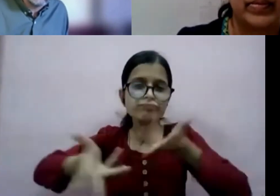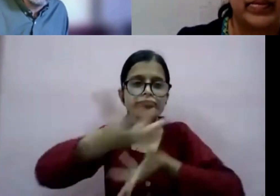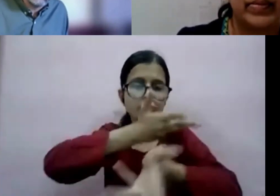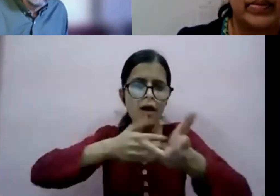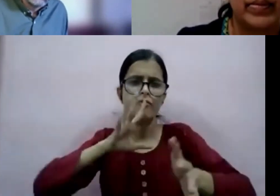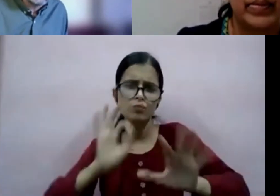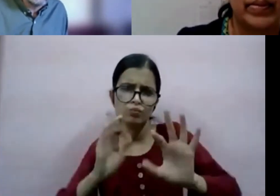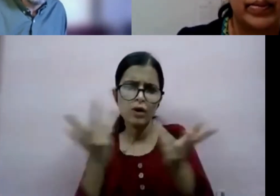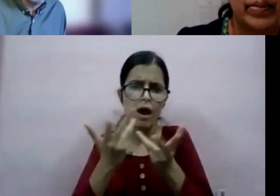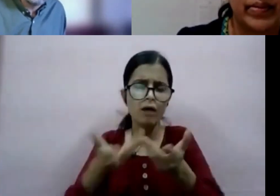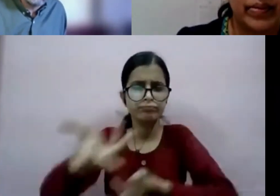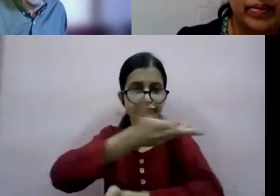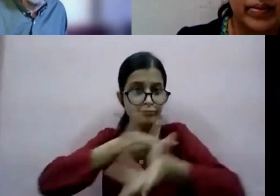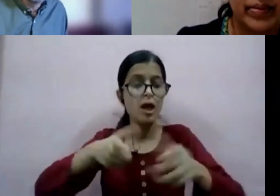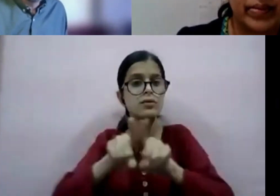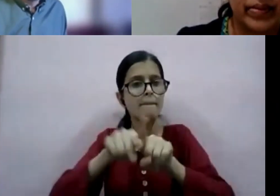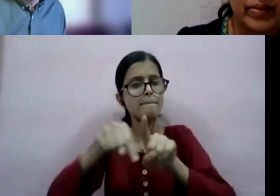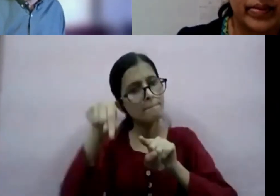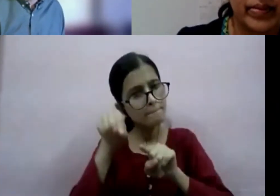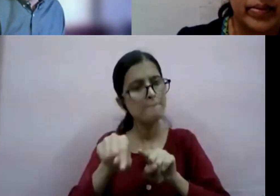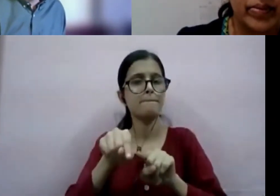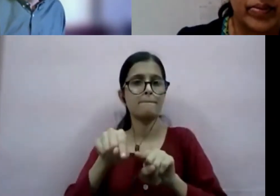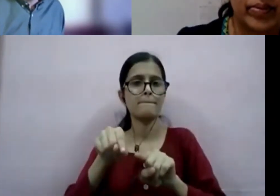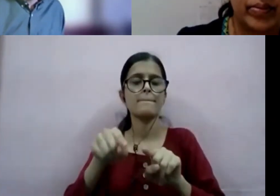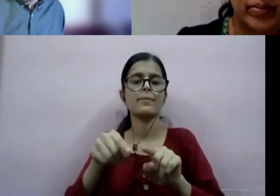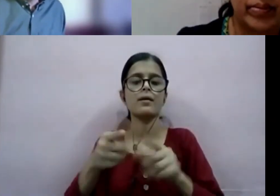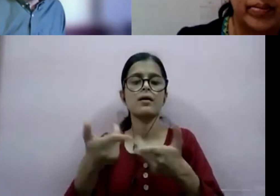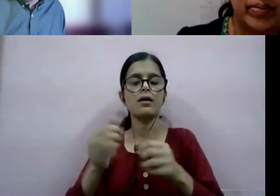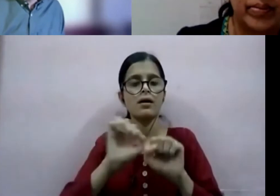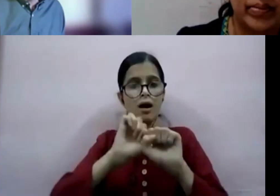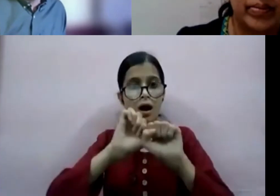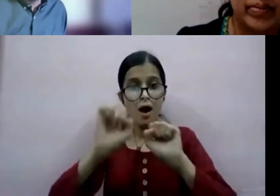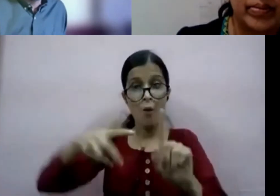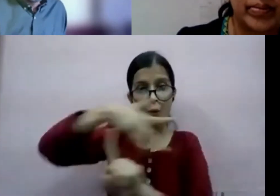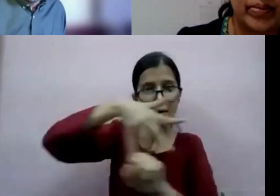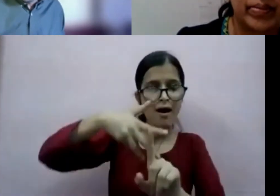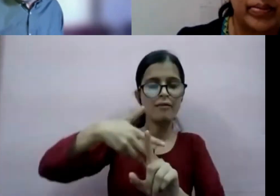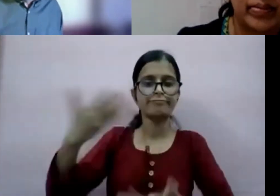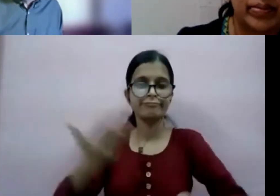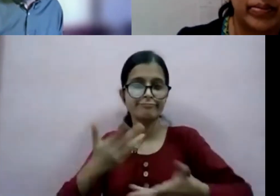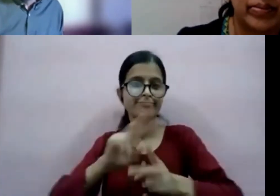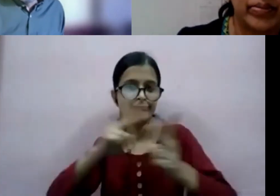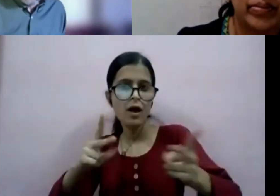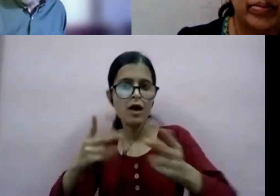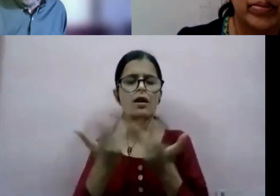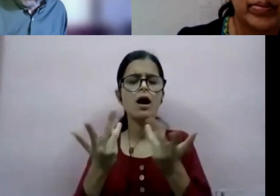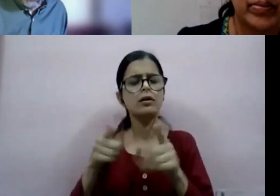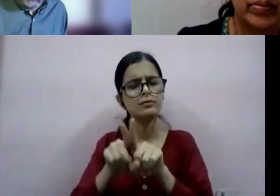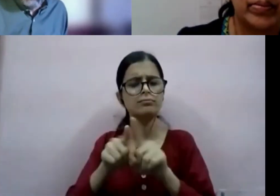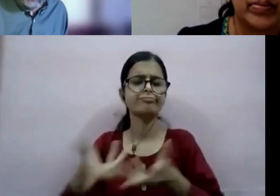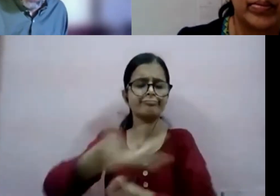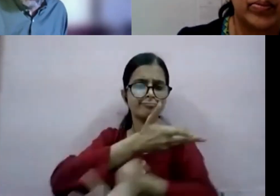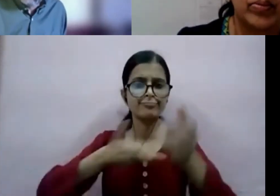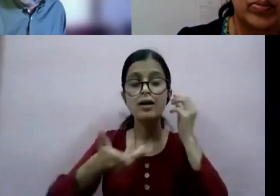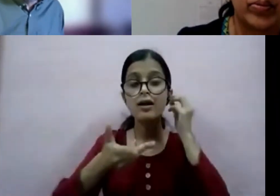I think that's the difference between autobiographical writing and actually, and I think there's some really interesting work